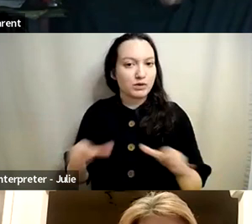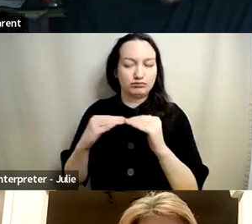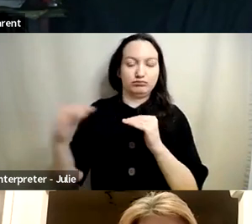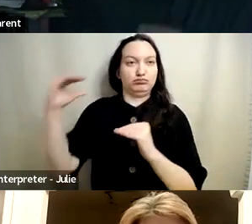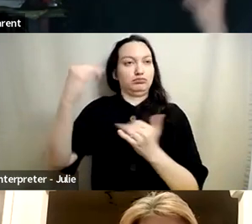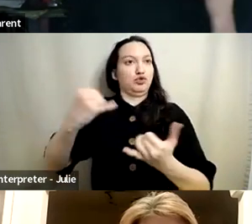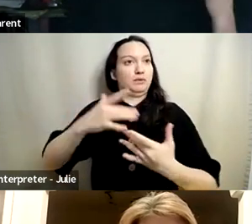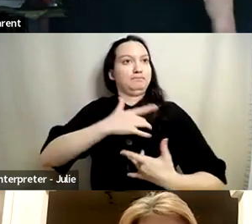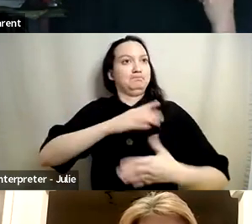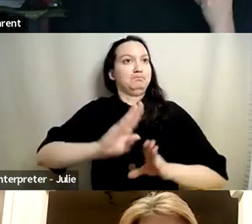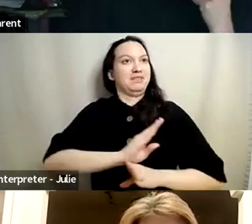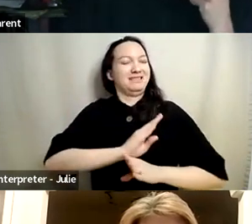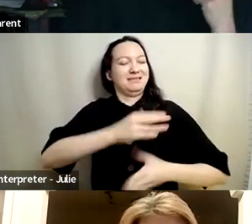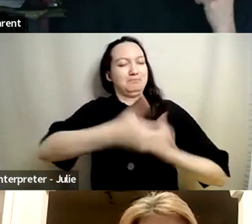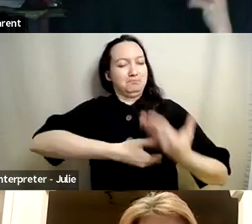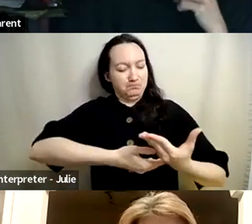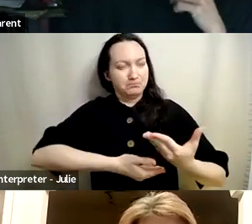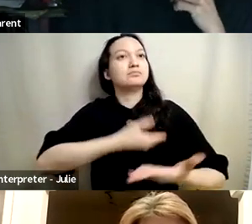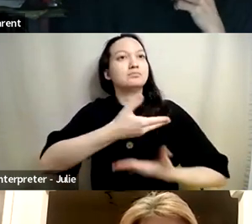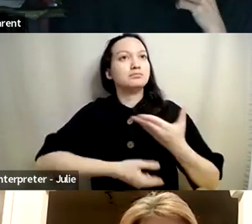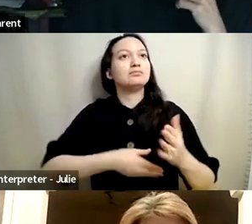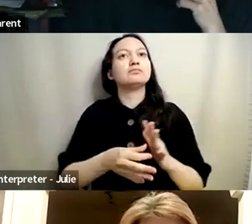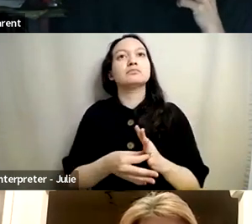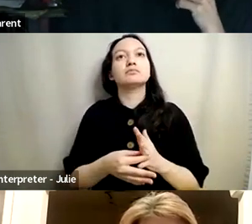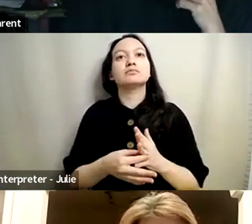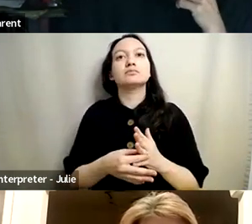typical course of business. And then also